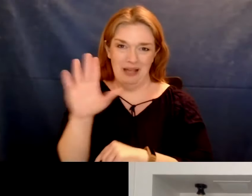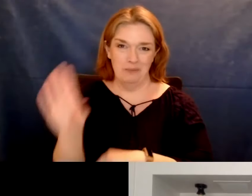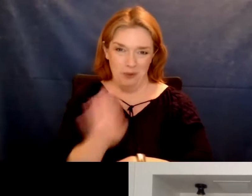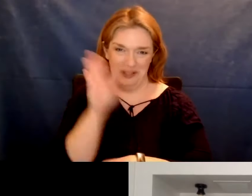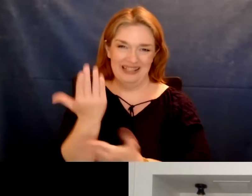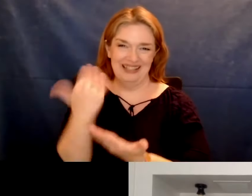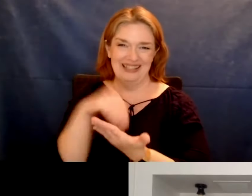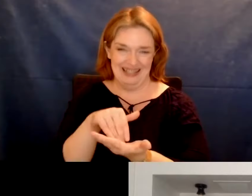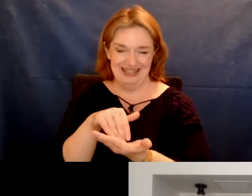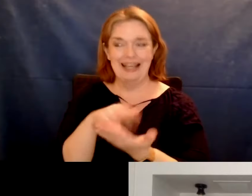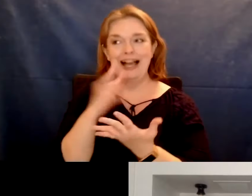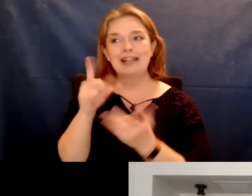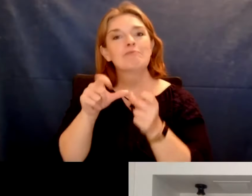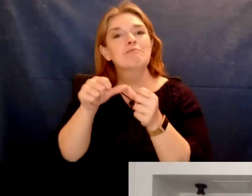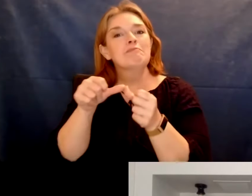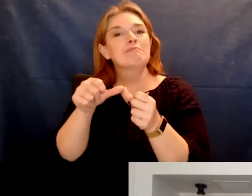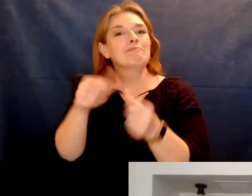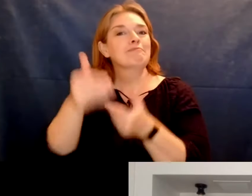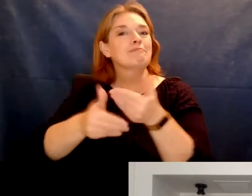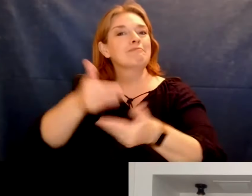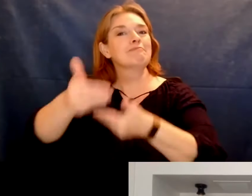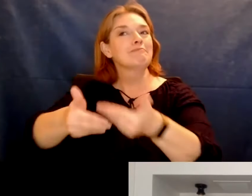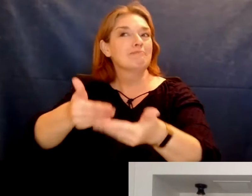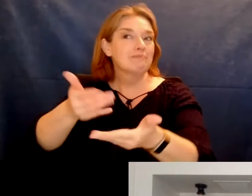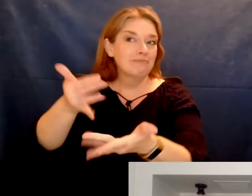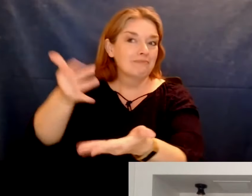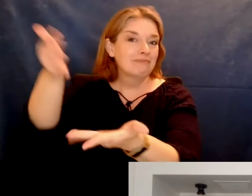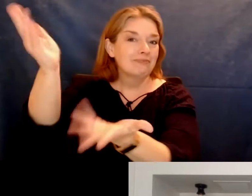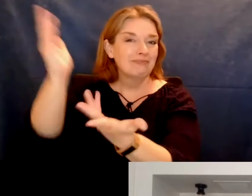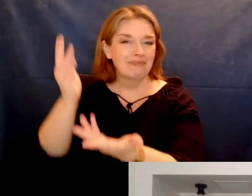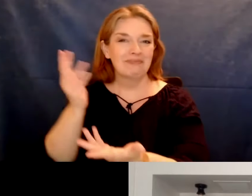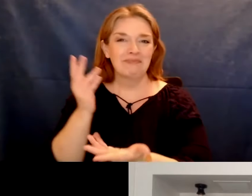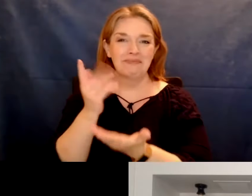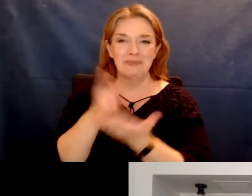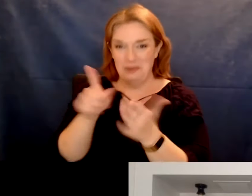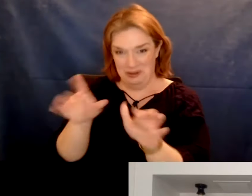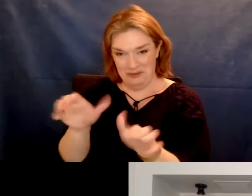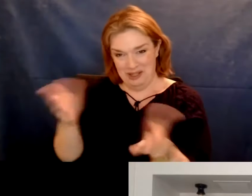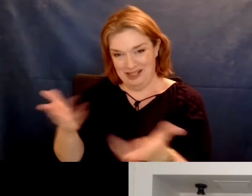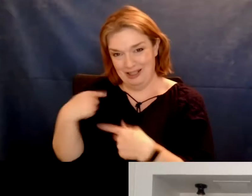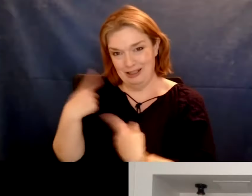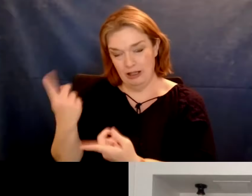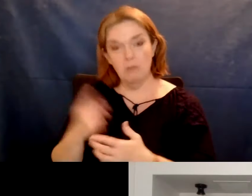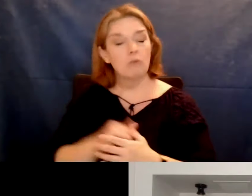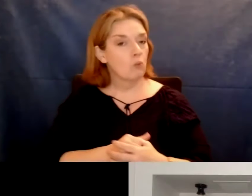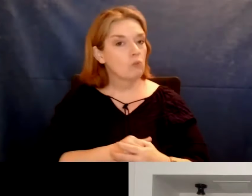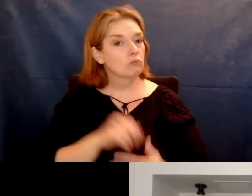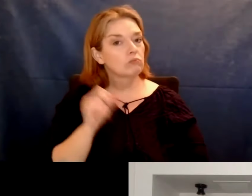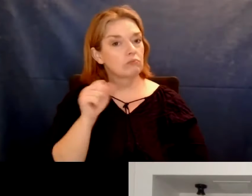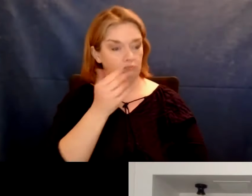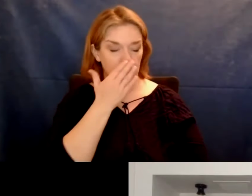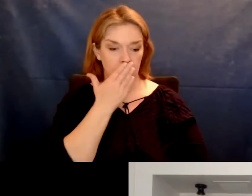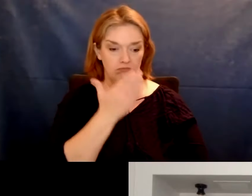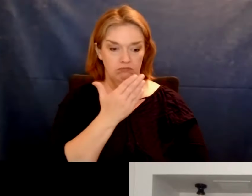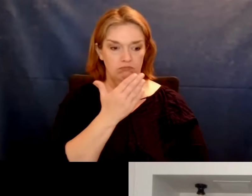and continue maybe with some of the stuff that you've been doing here. Yeah, it's been good. I love to be